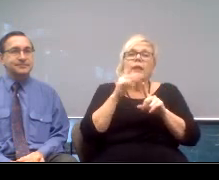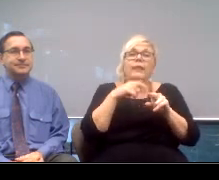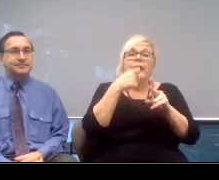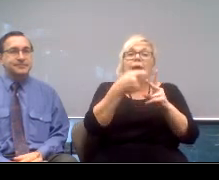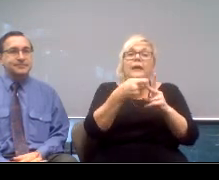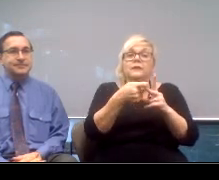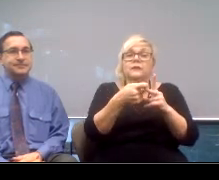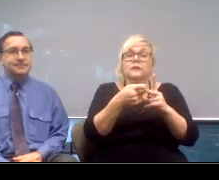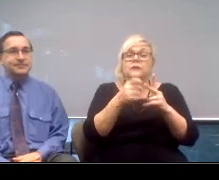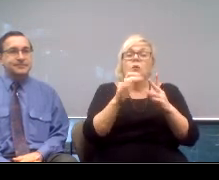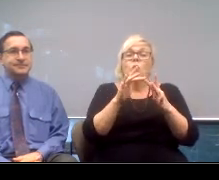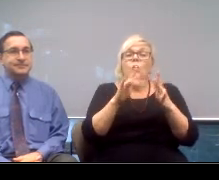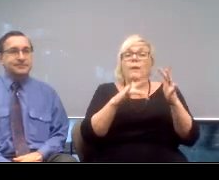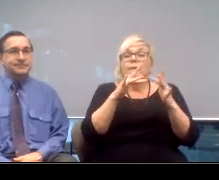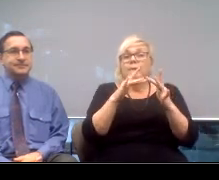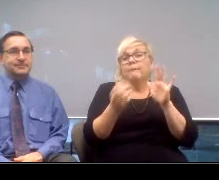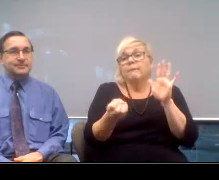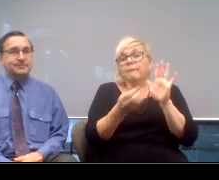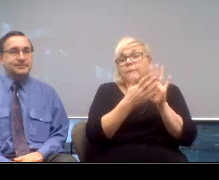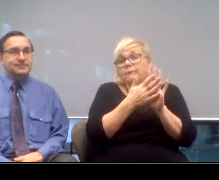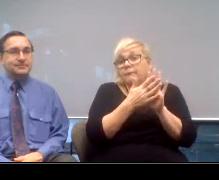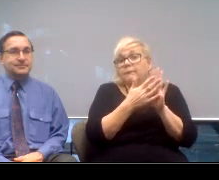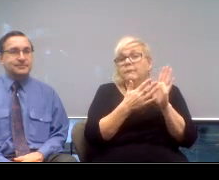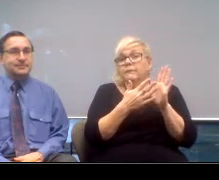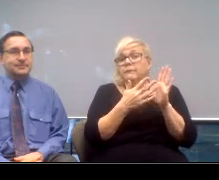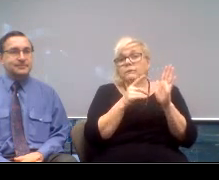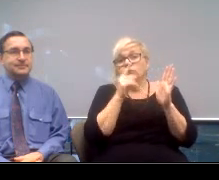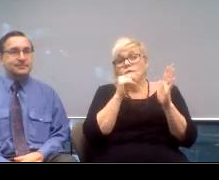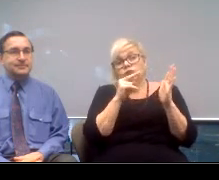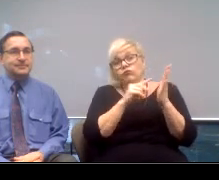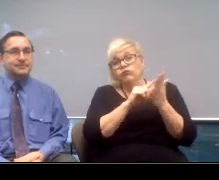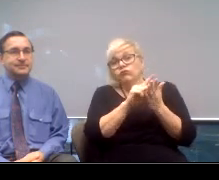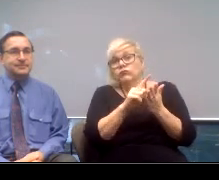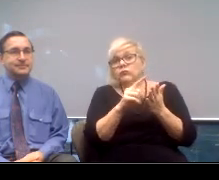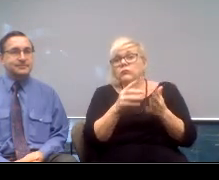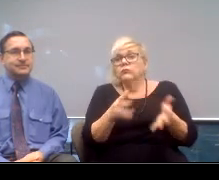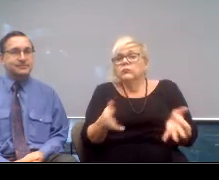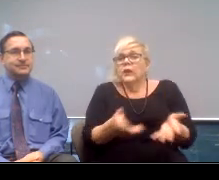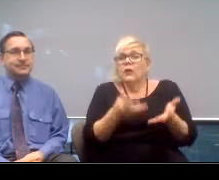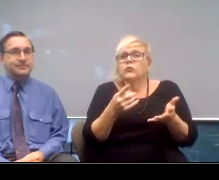this are posted and other events. So I'd encourage you to formally register.